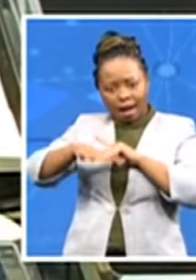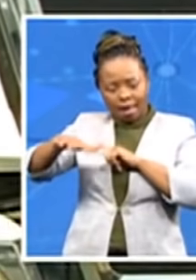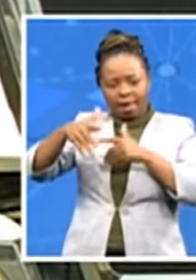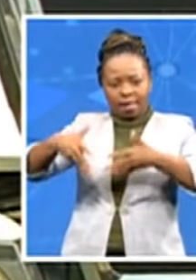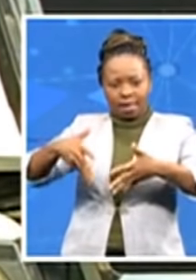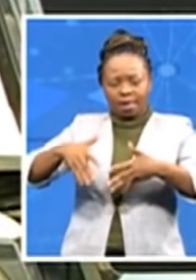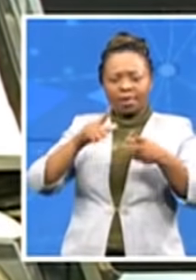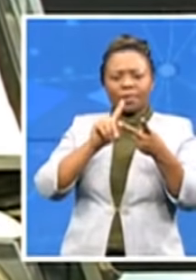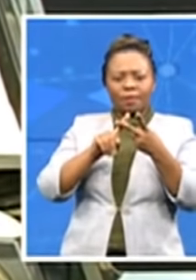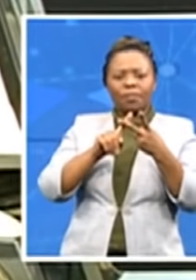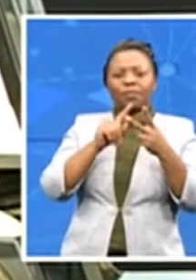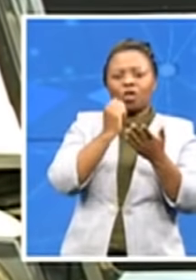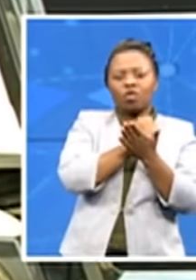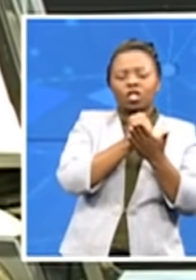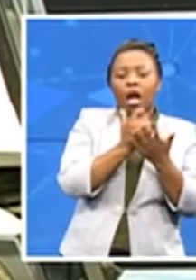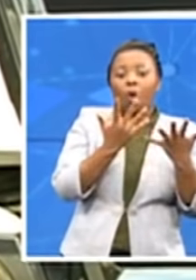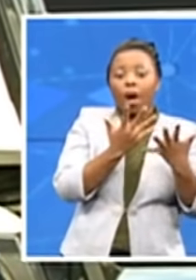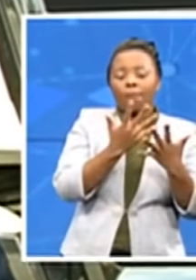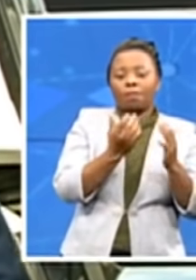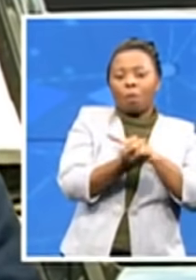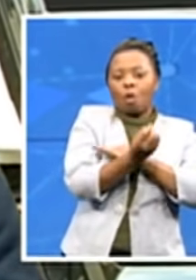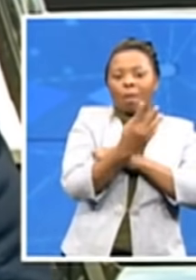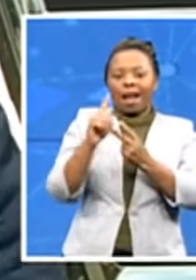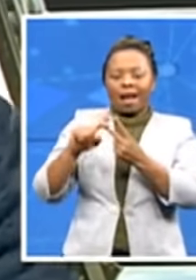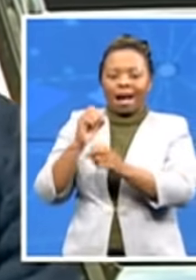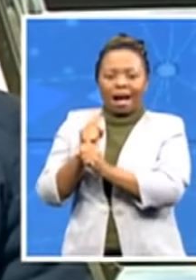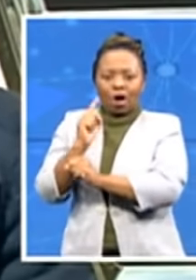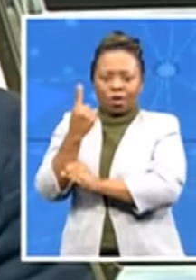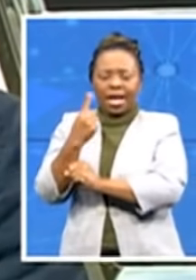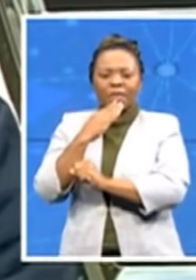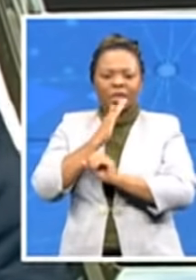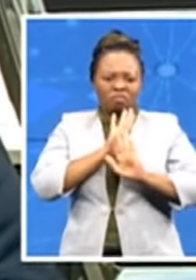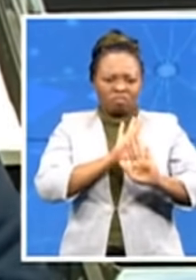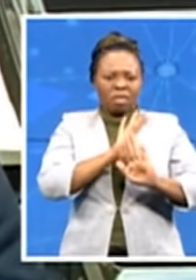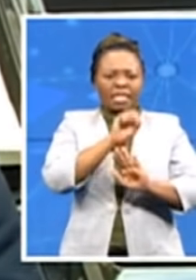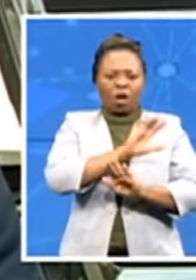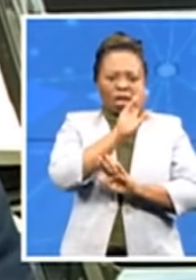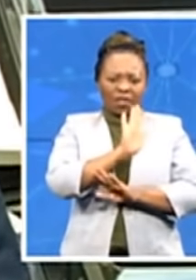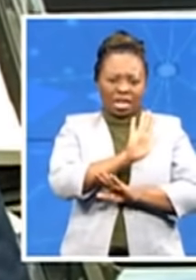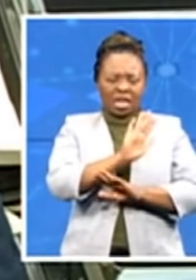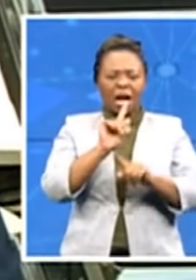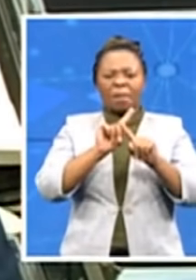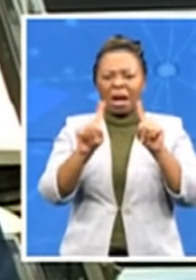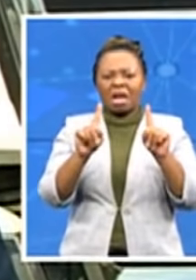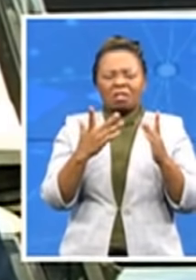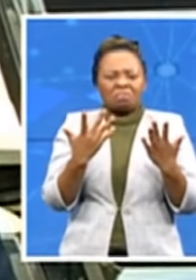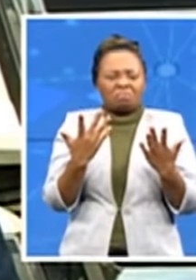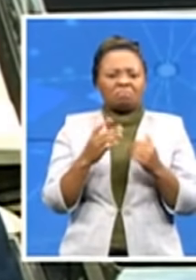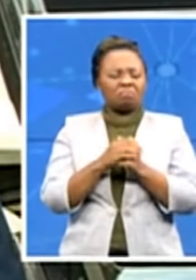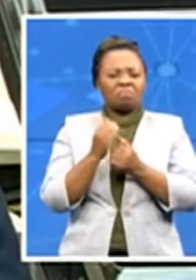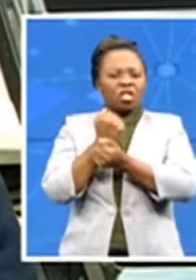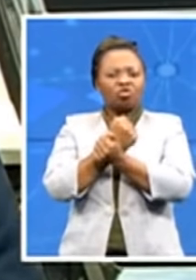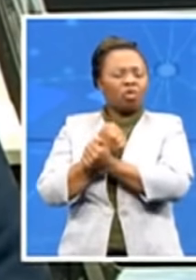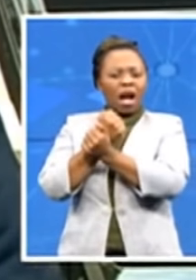which means they are South African. But I can tell you that in essence, they are not trucks that are moving from